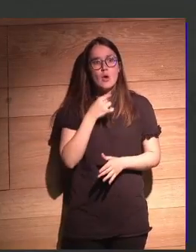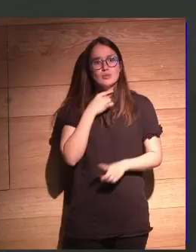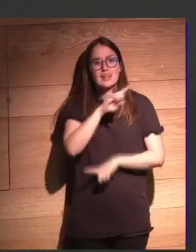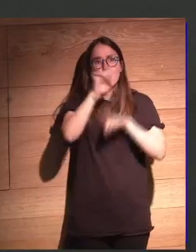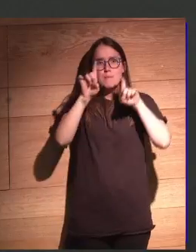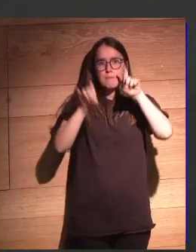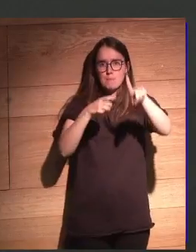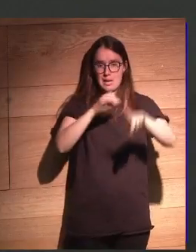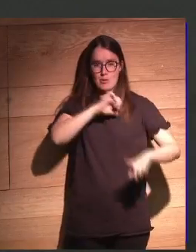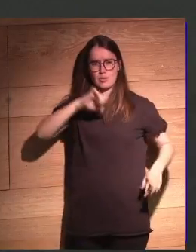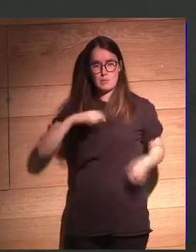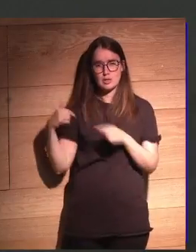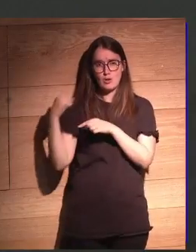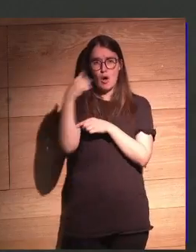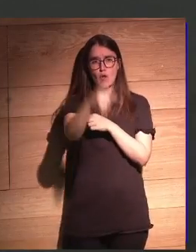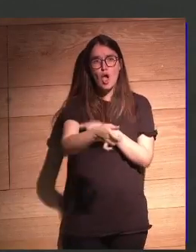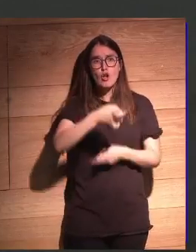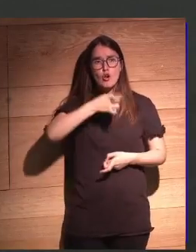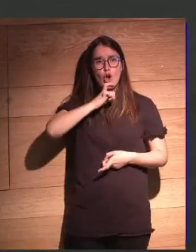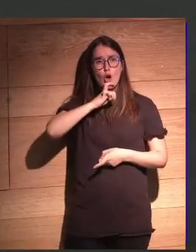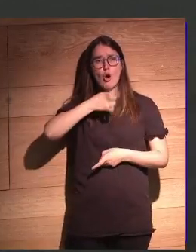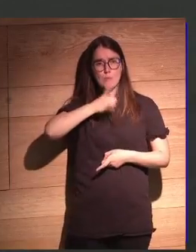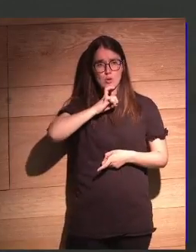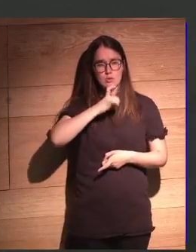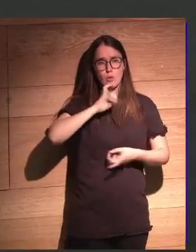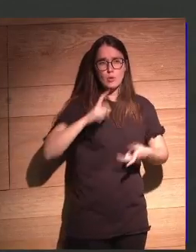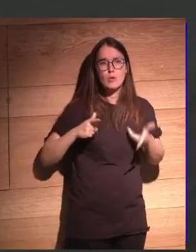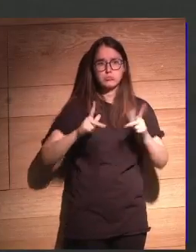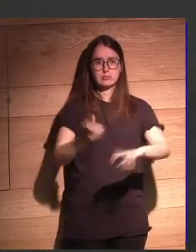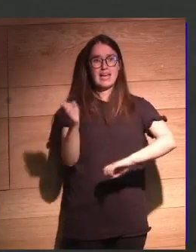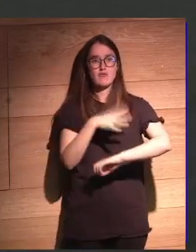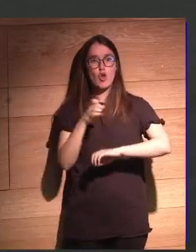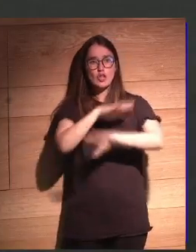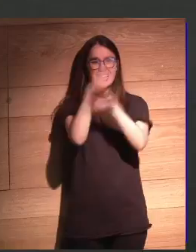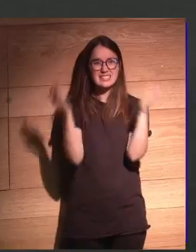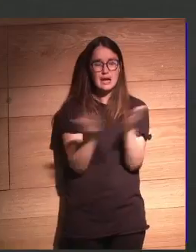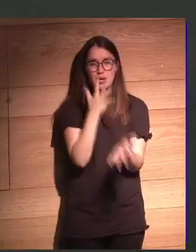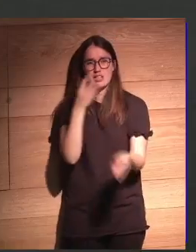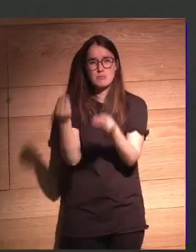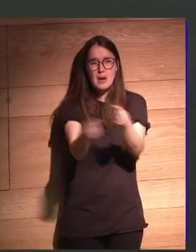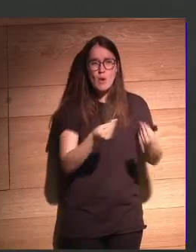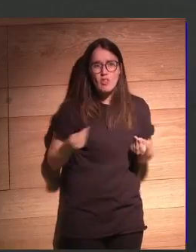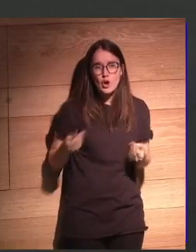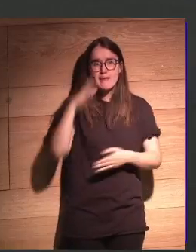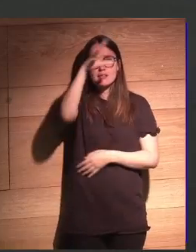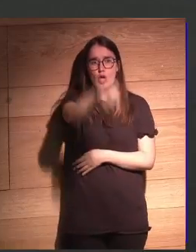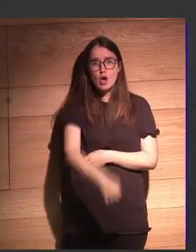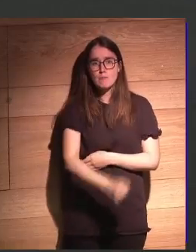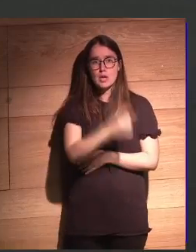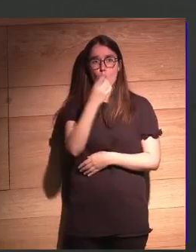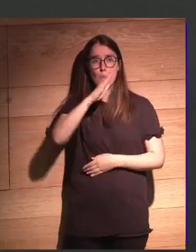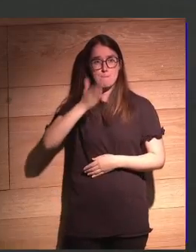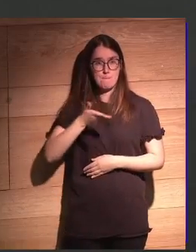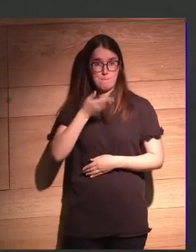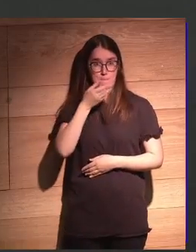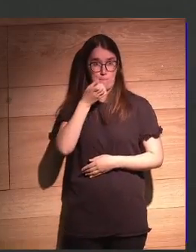owners have come, and I would like to know more figures, but we are not told them. And I would like to know how this happened,